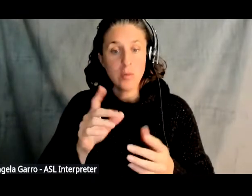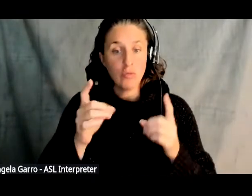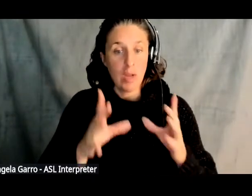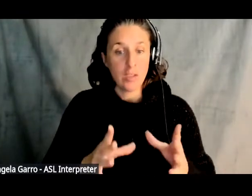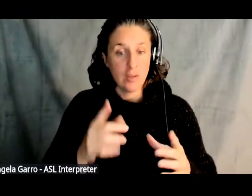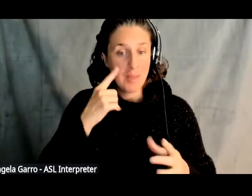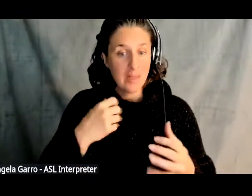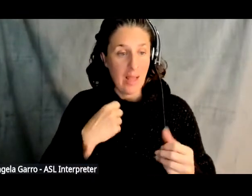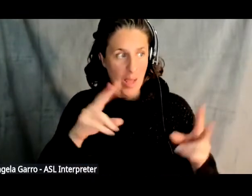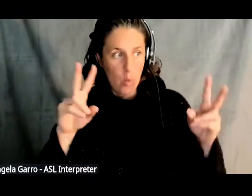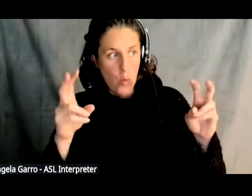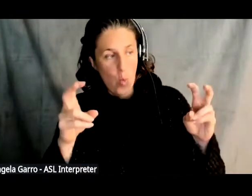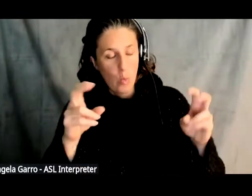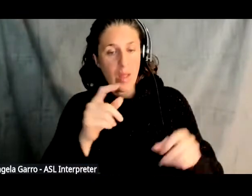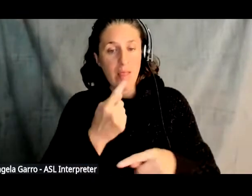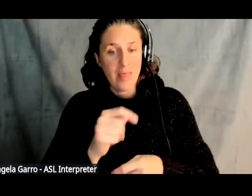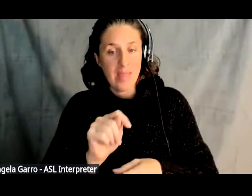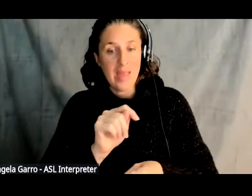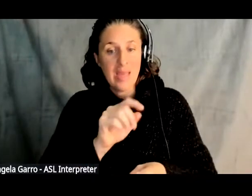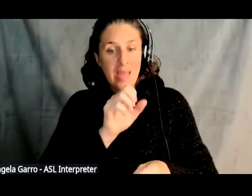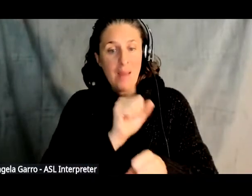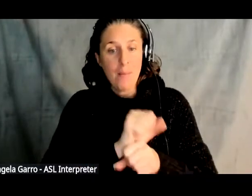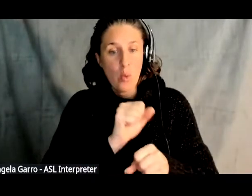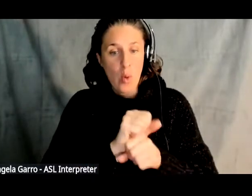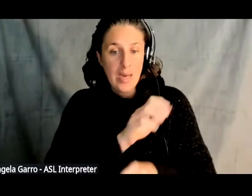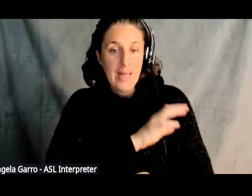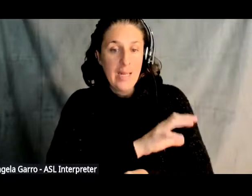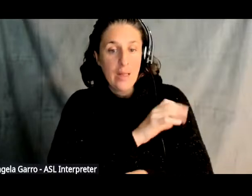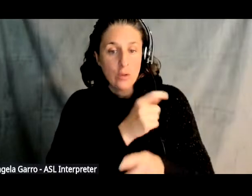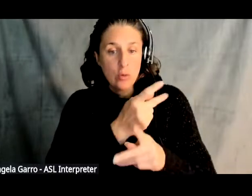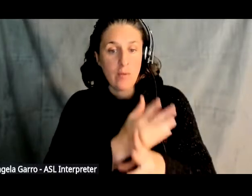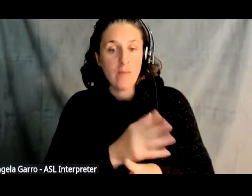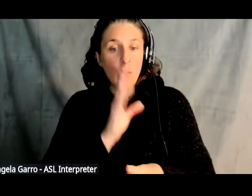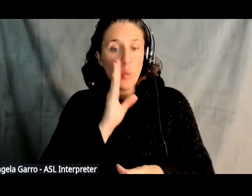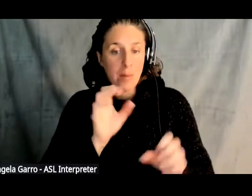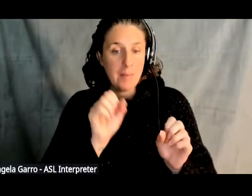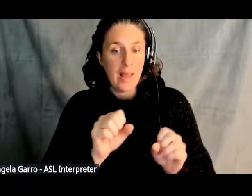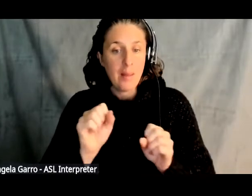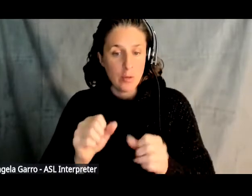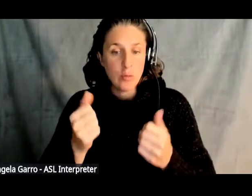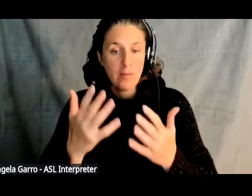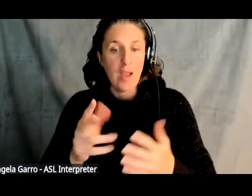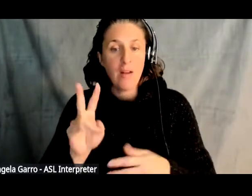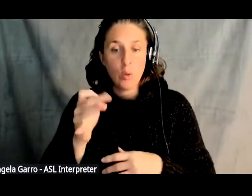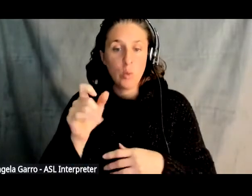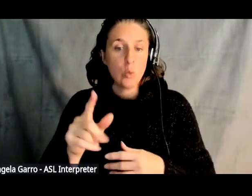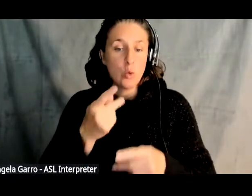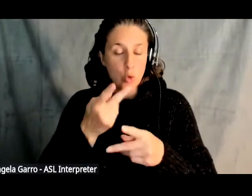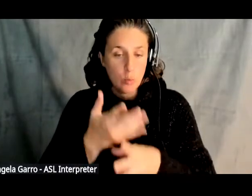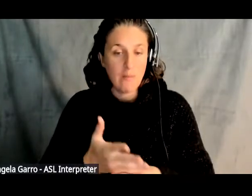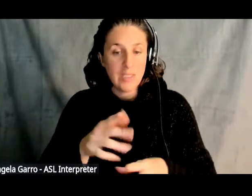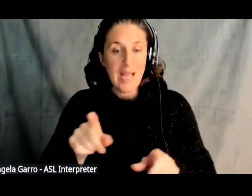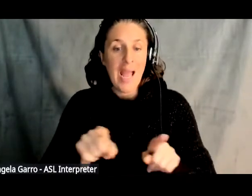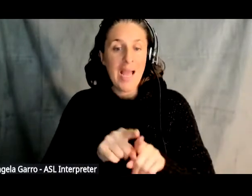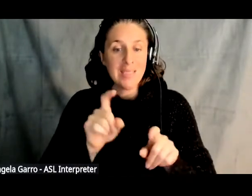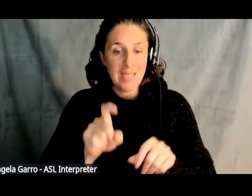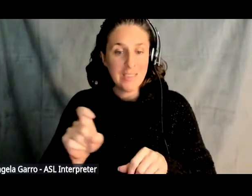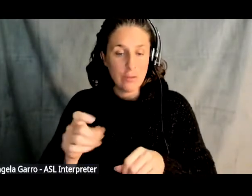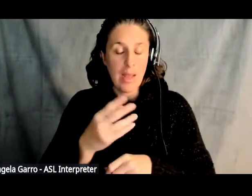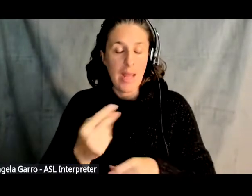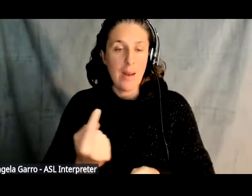quote, the employed clinical supervisor would be able to provide virtual supervision as necessary and